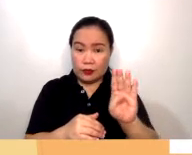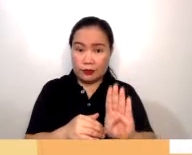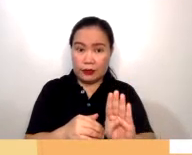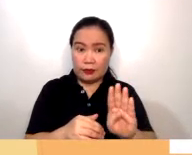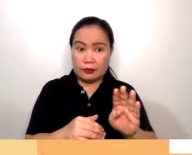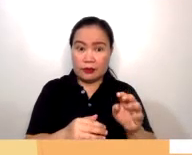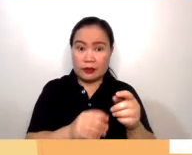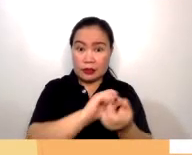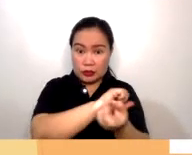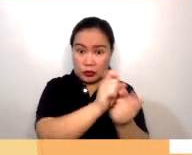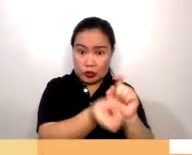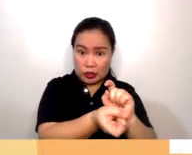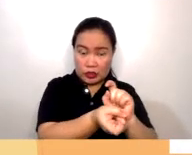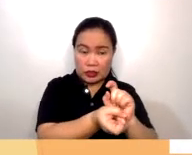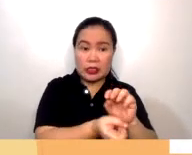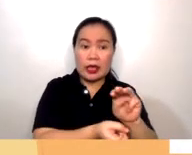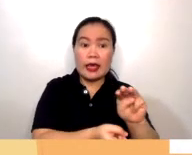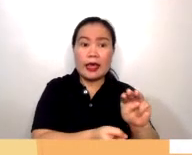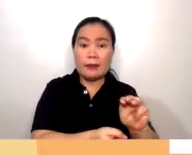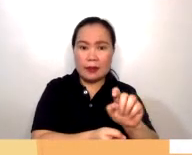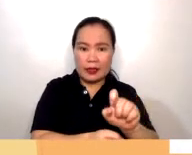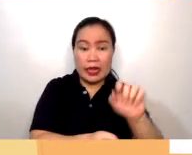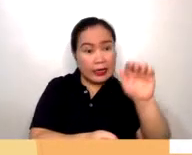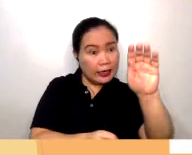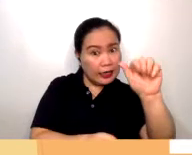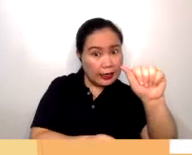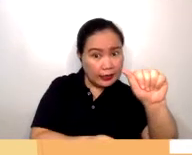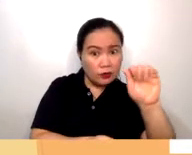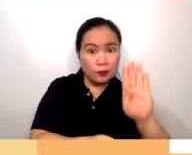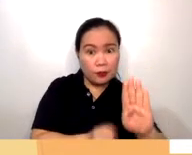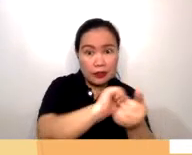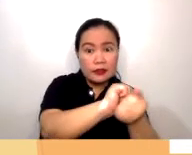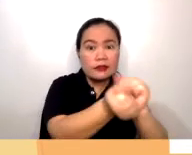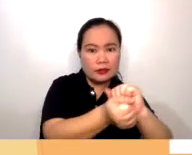m. So, magiging mx